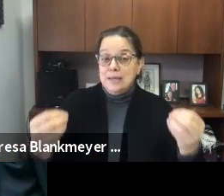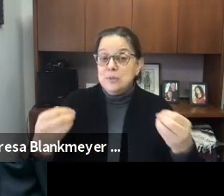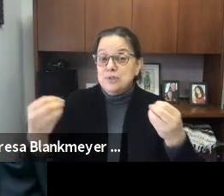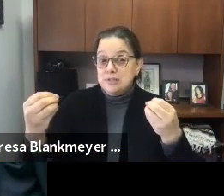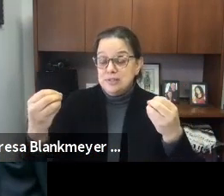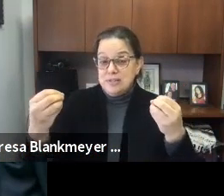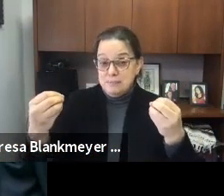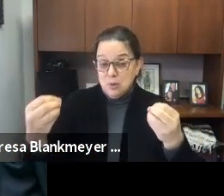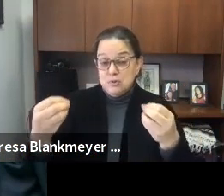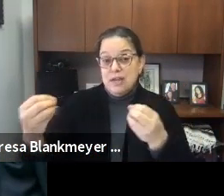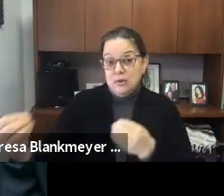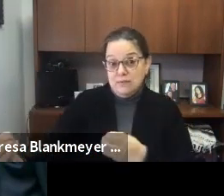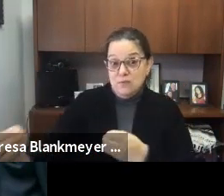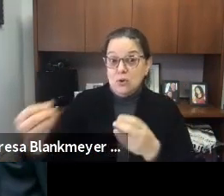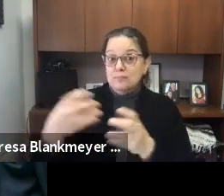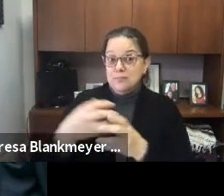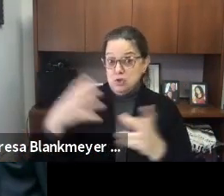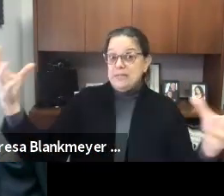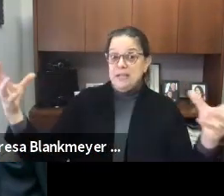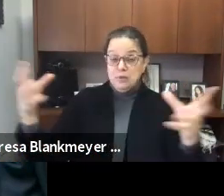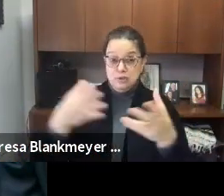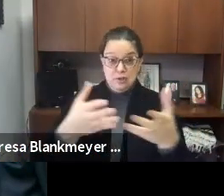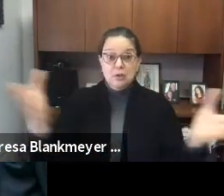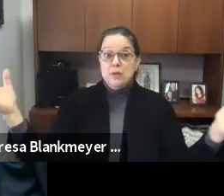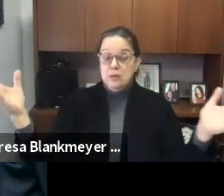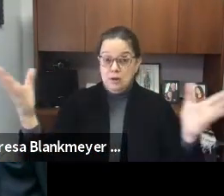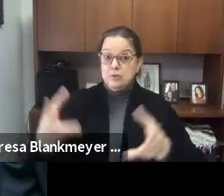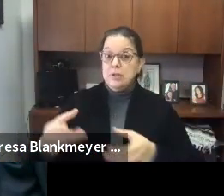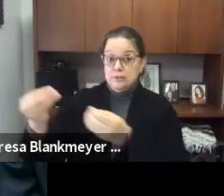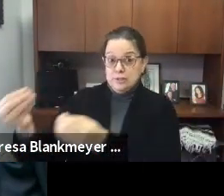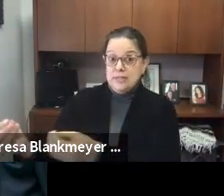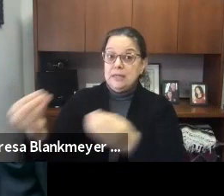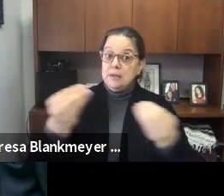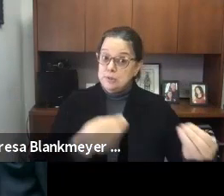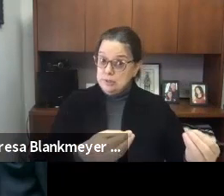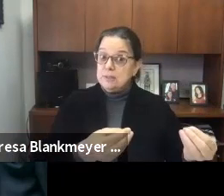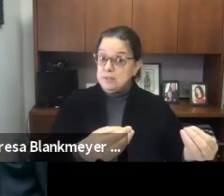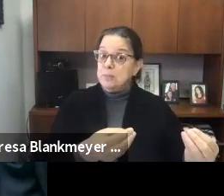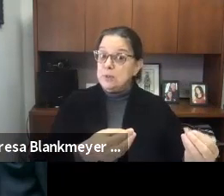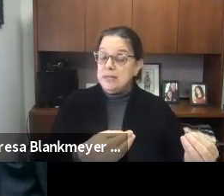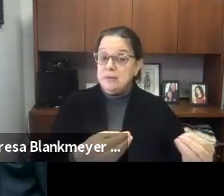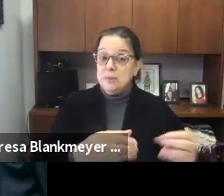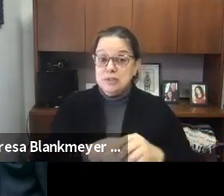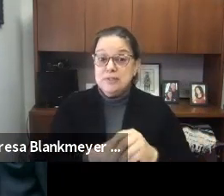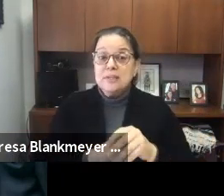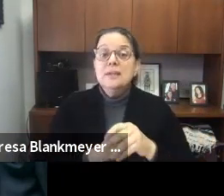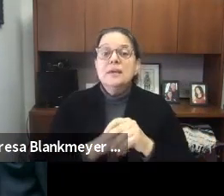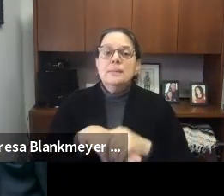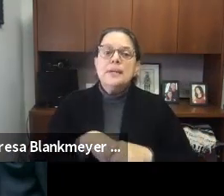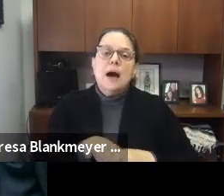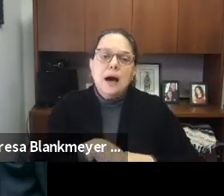how languages emerge and are formed, human language writ large, not just sign languages, but spoken